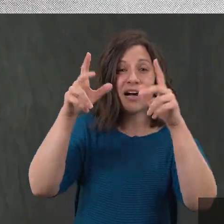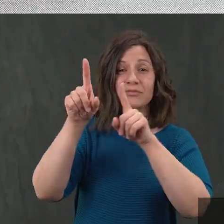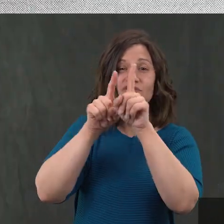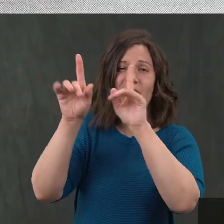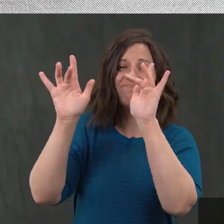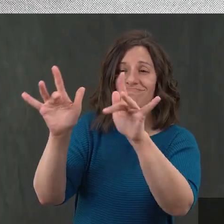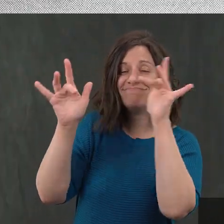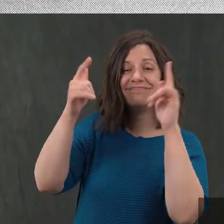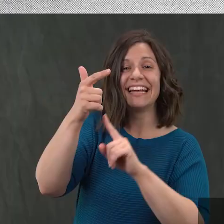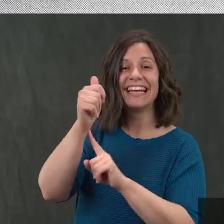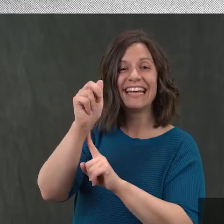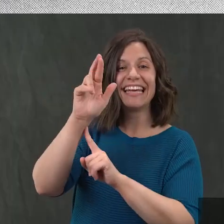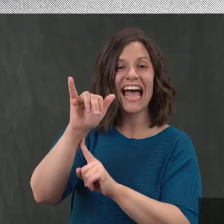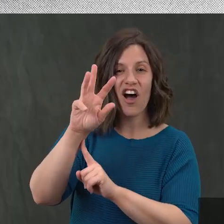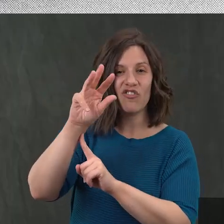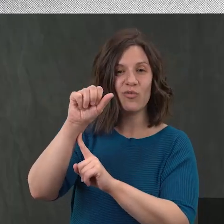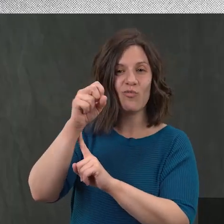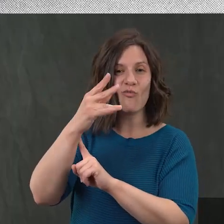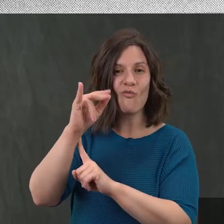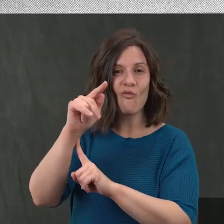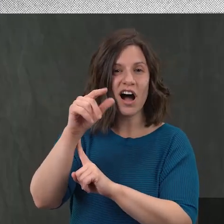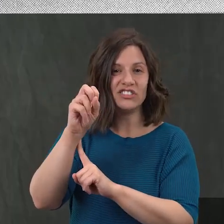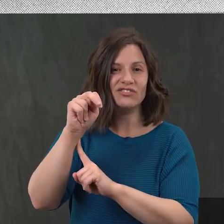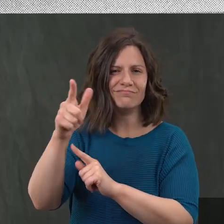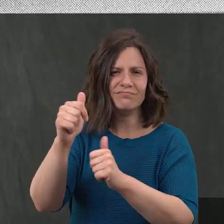football, and basketball star Gary Washington